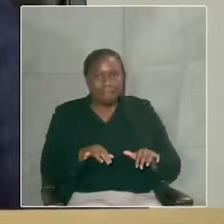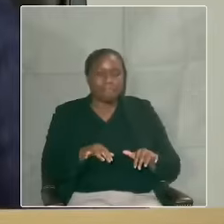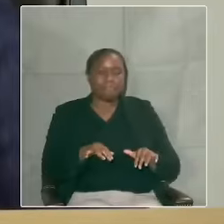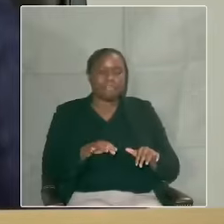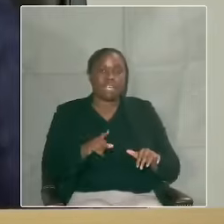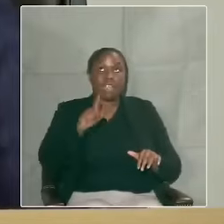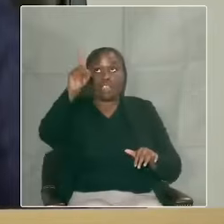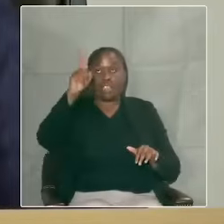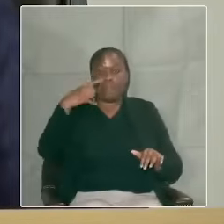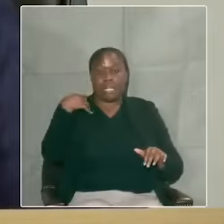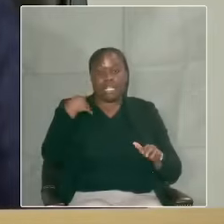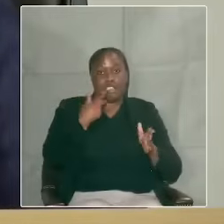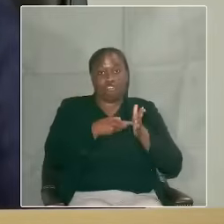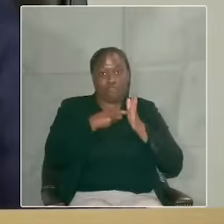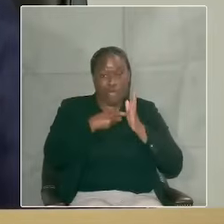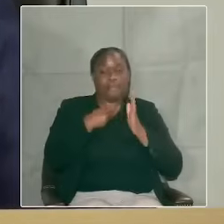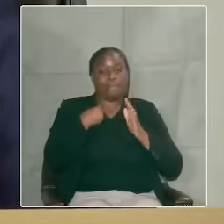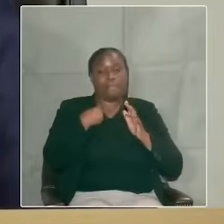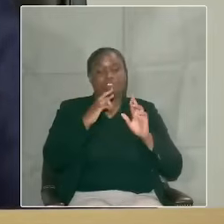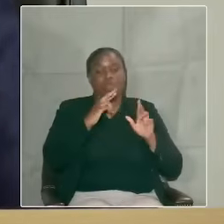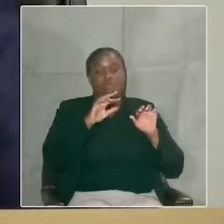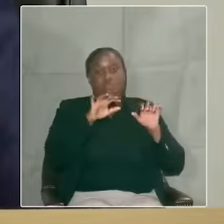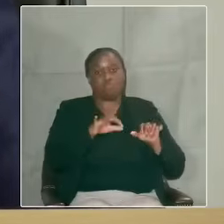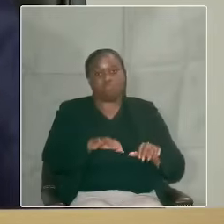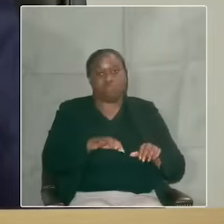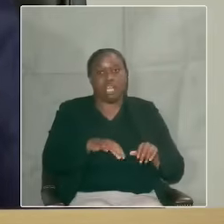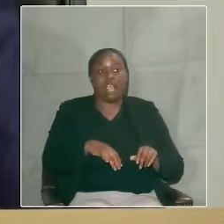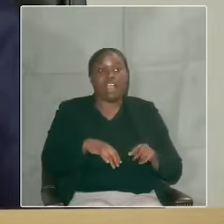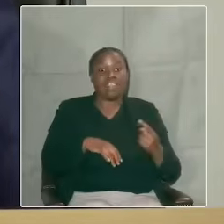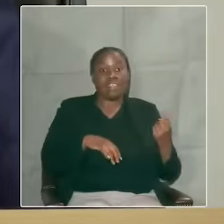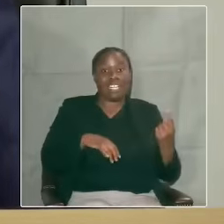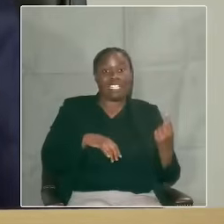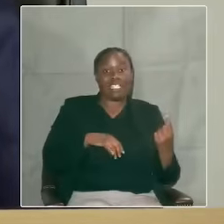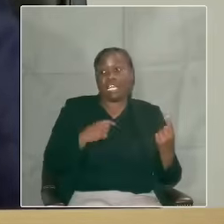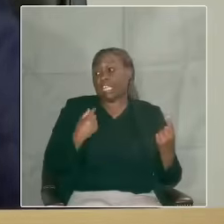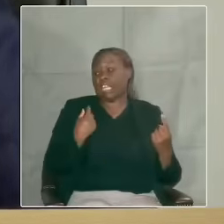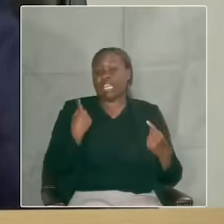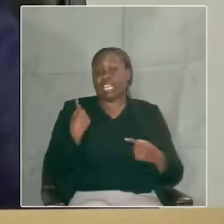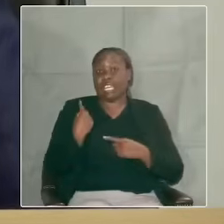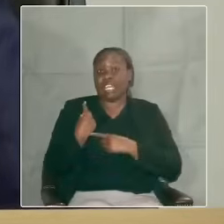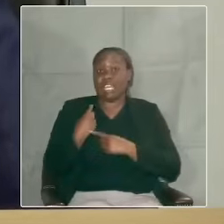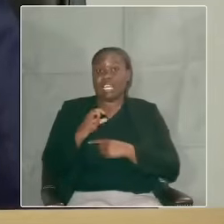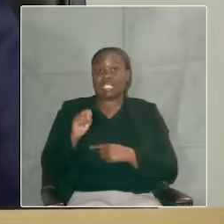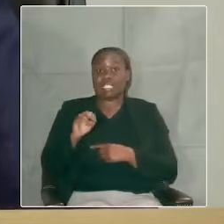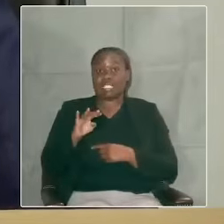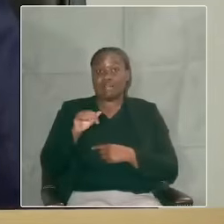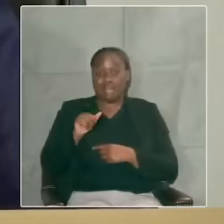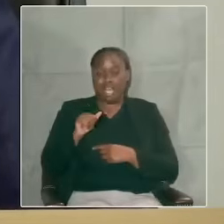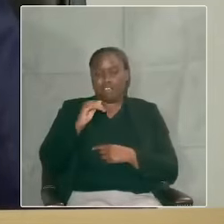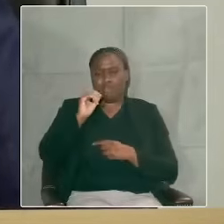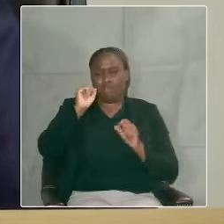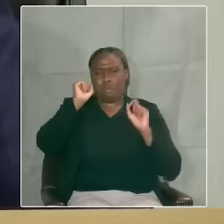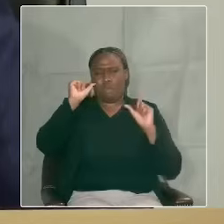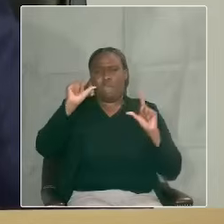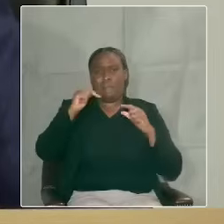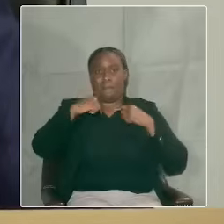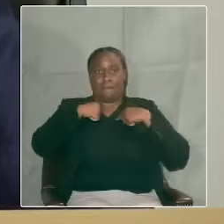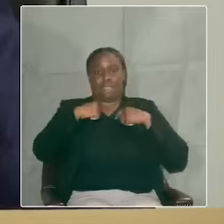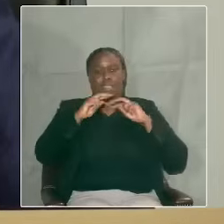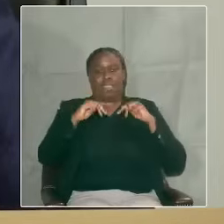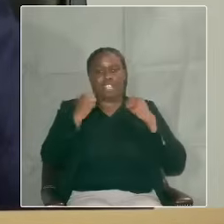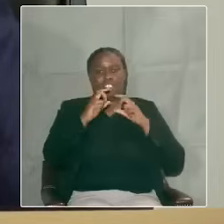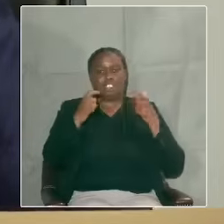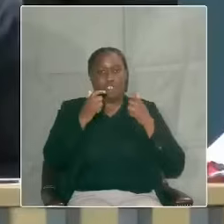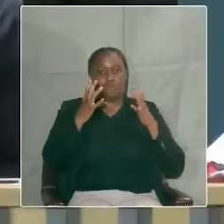that the minister required. Lieutenant General Sibia was well aware that as a national commissioner, only I